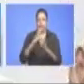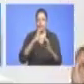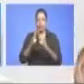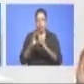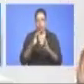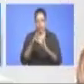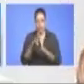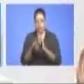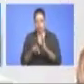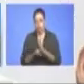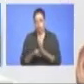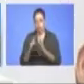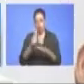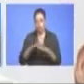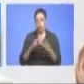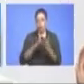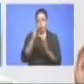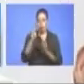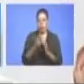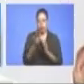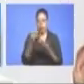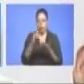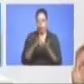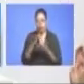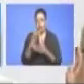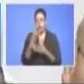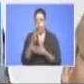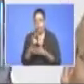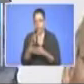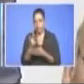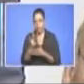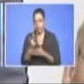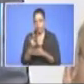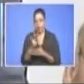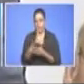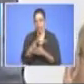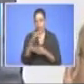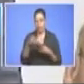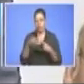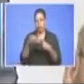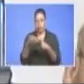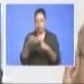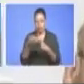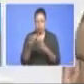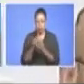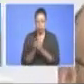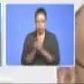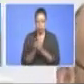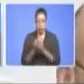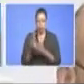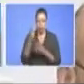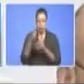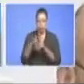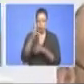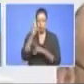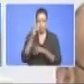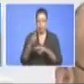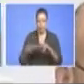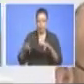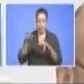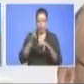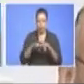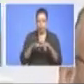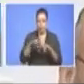communication on May 2018 and specific study up to 60% increase